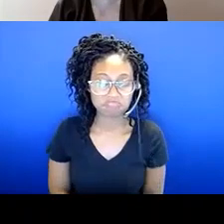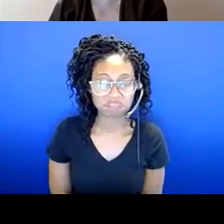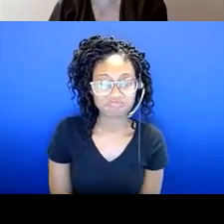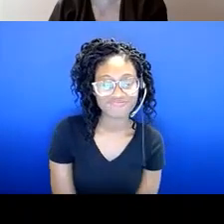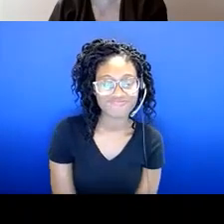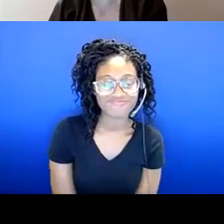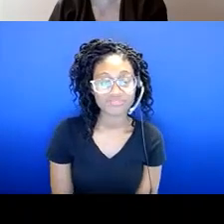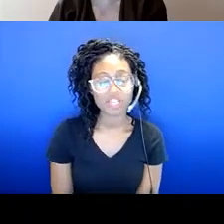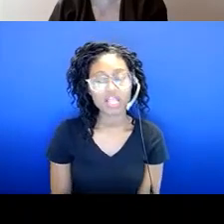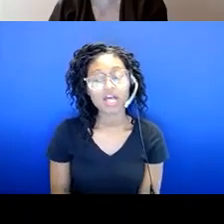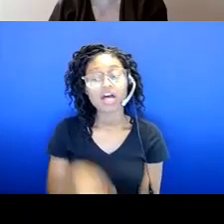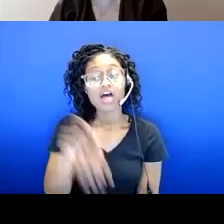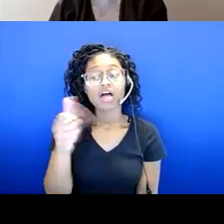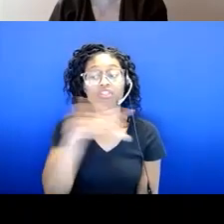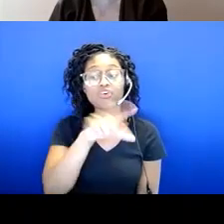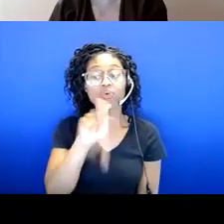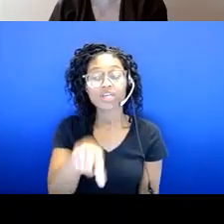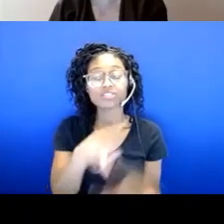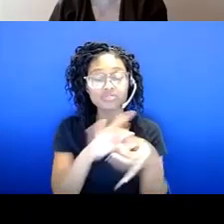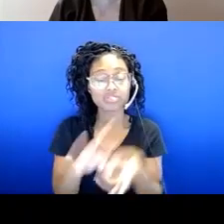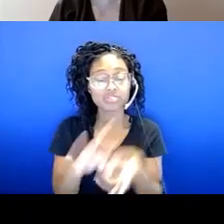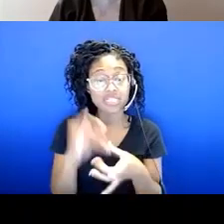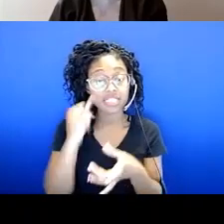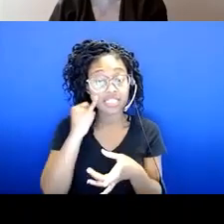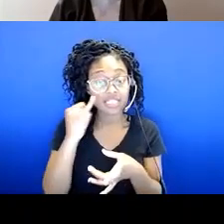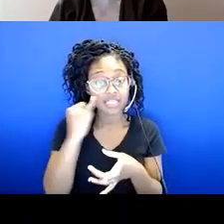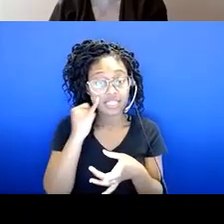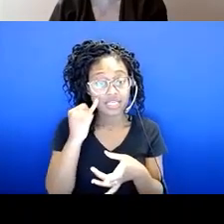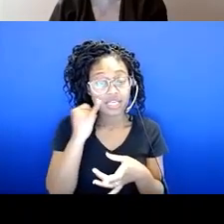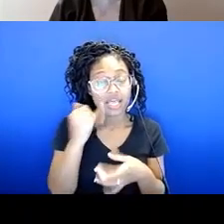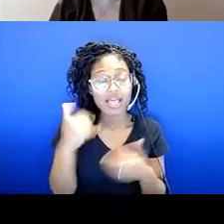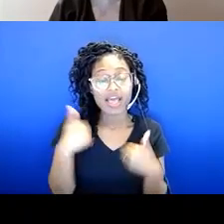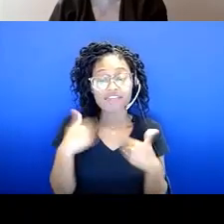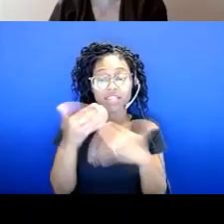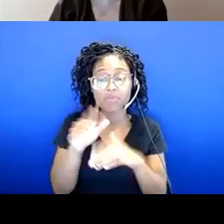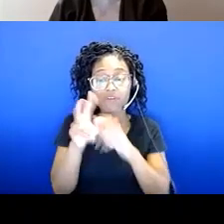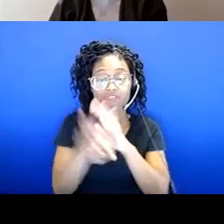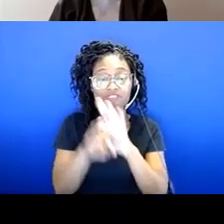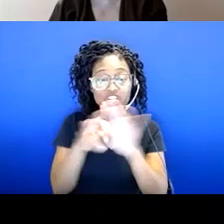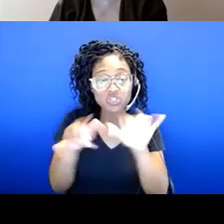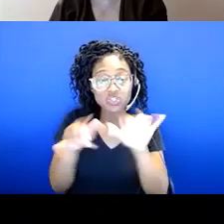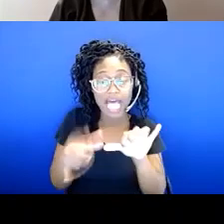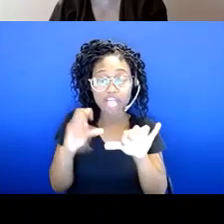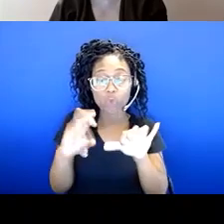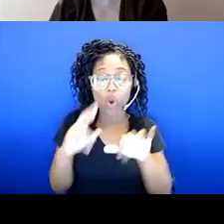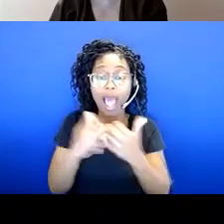There's a question about whether there is a limit on video size or length.